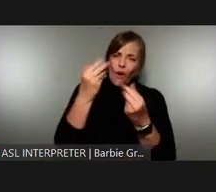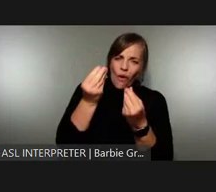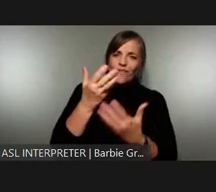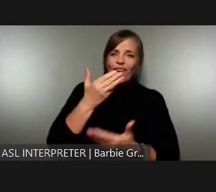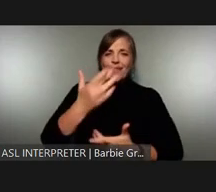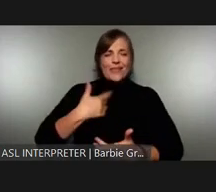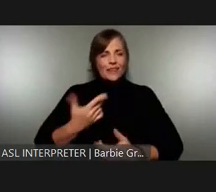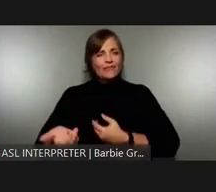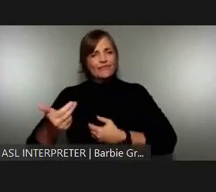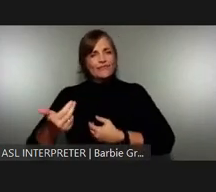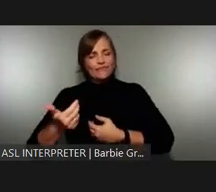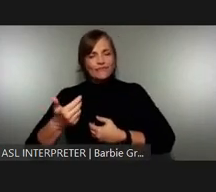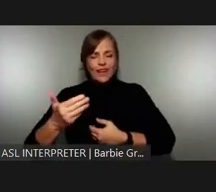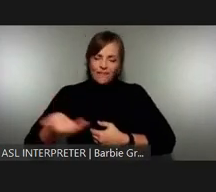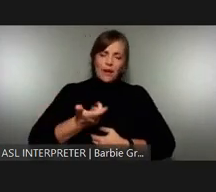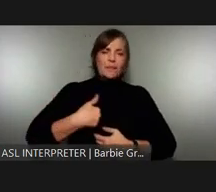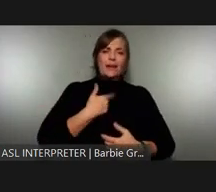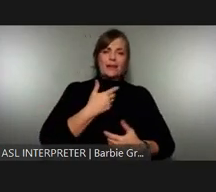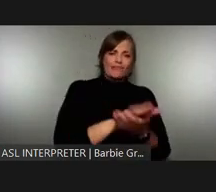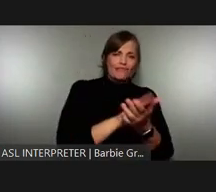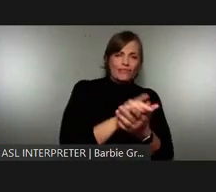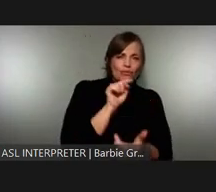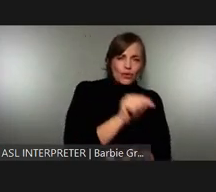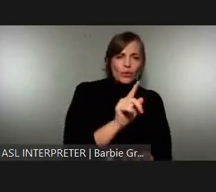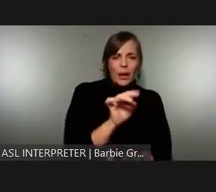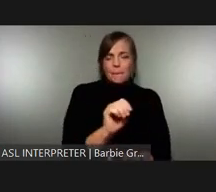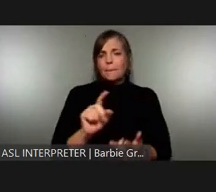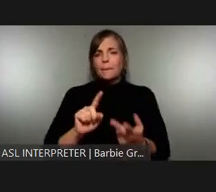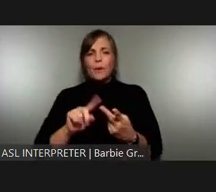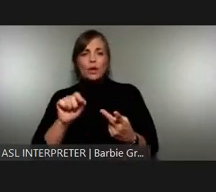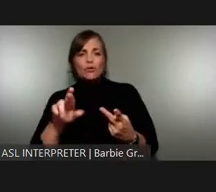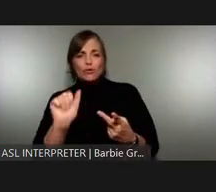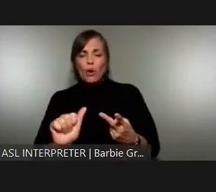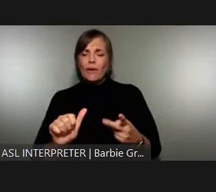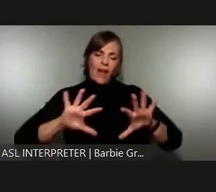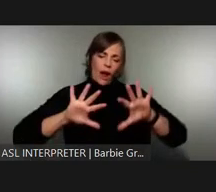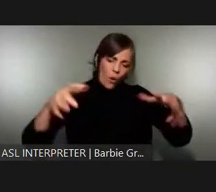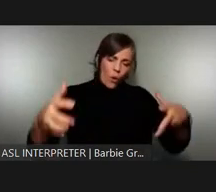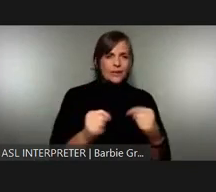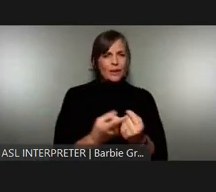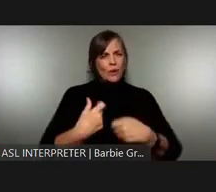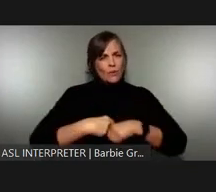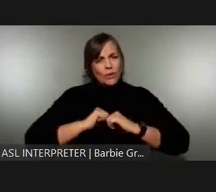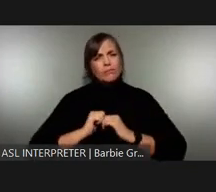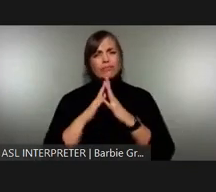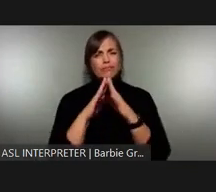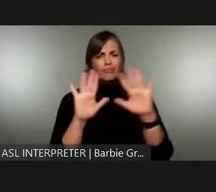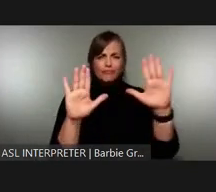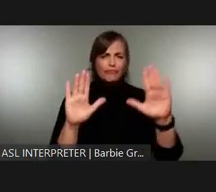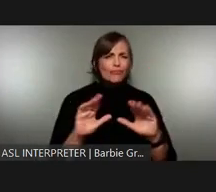you and to Laura and the entire team. The fact that you have assembled, such a terrific